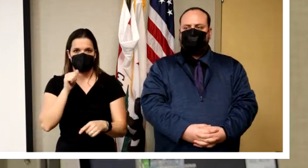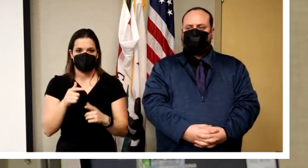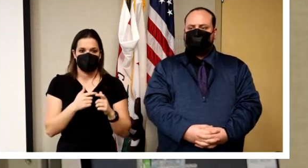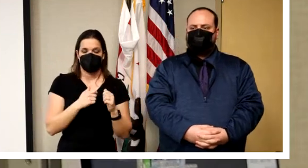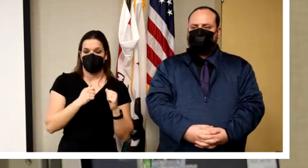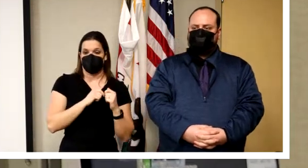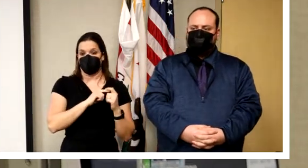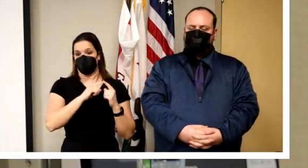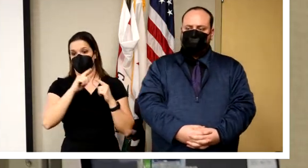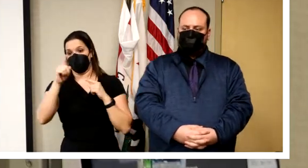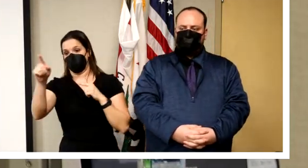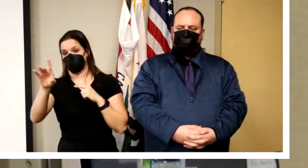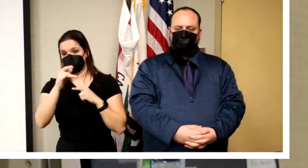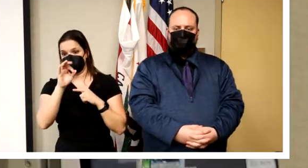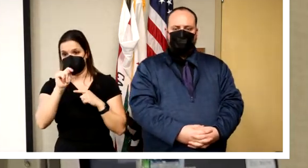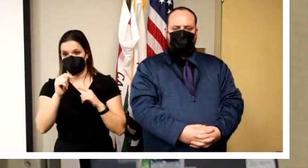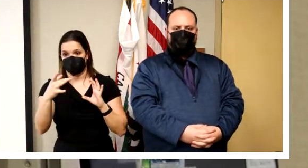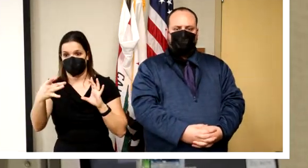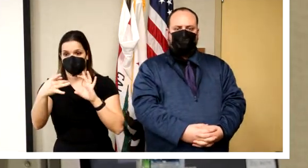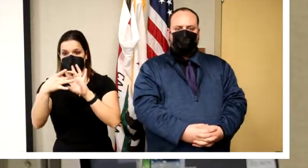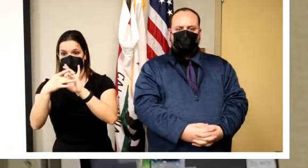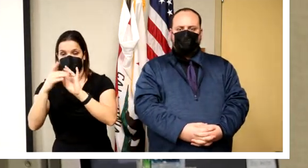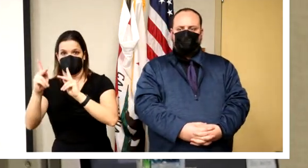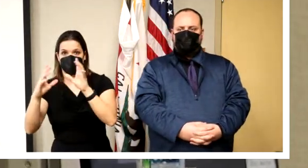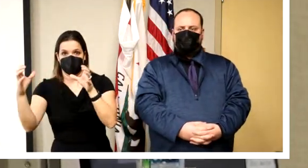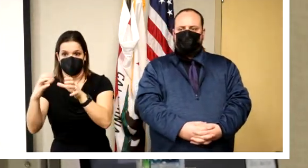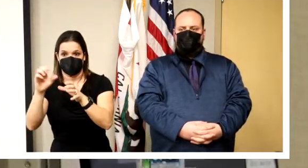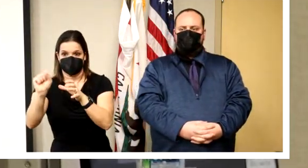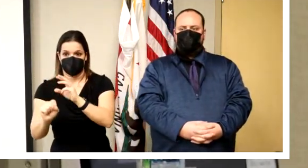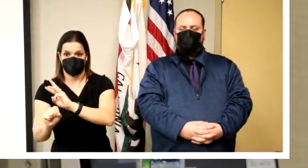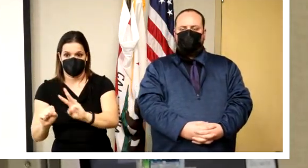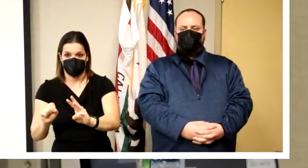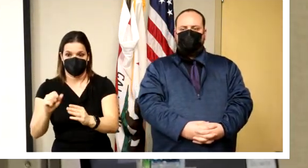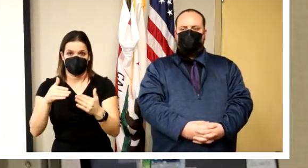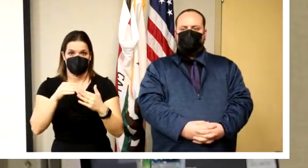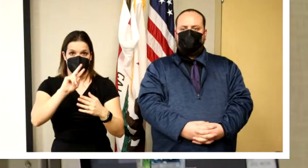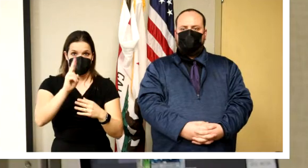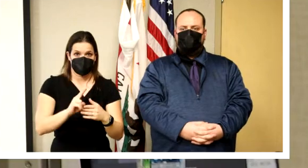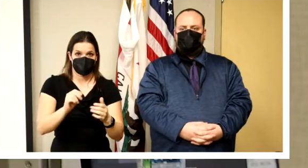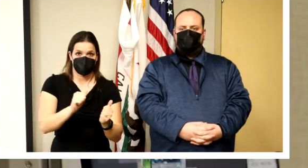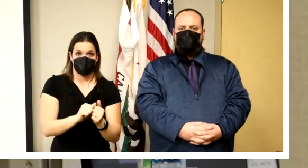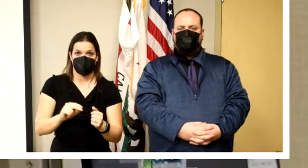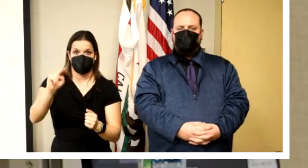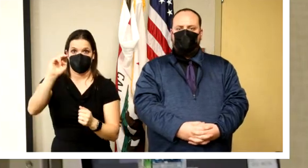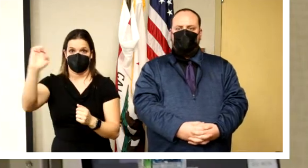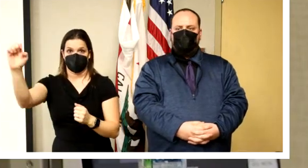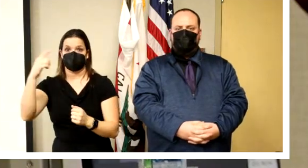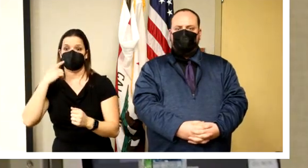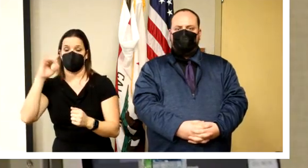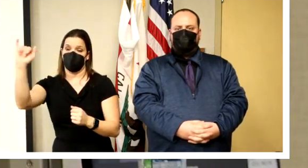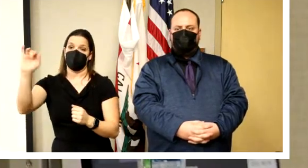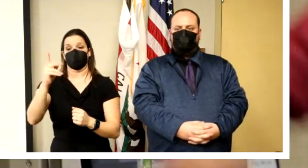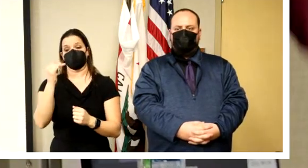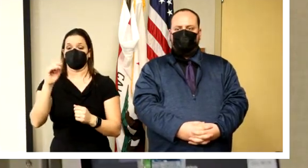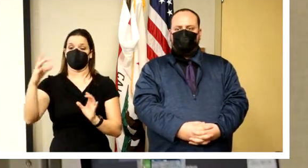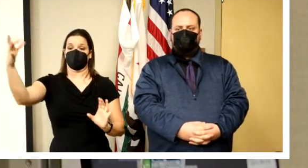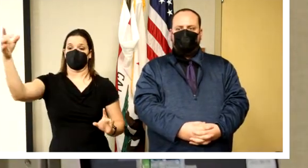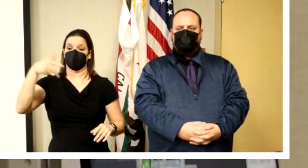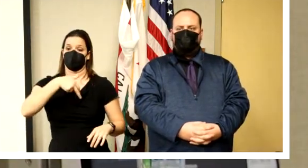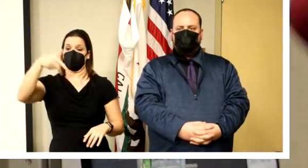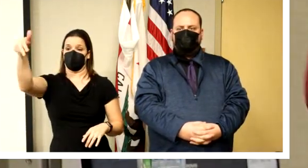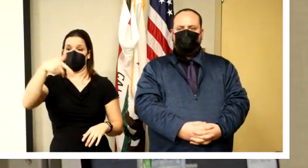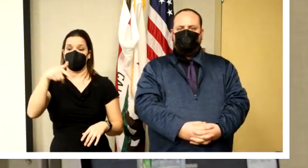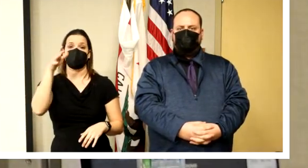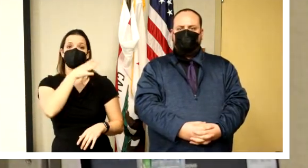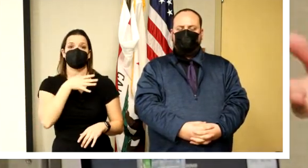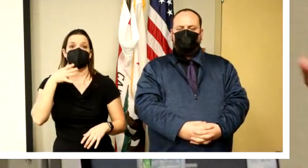all the way around and connect the population in the southwest corner of Visalia with the northeast corner and say, oh, they're contiguous because you can walk in the